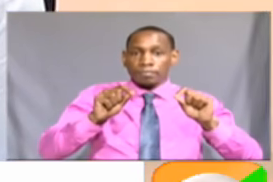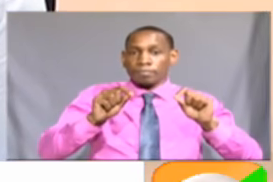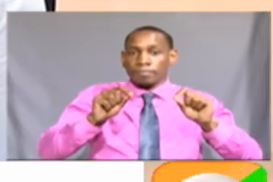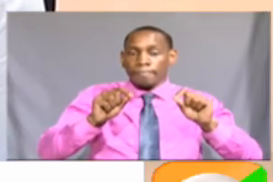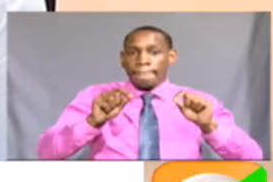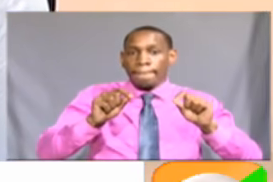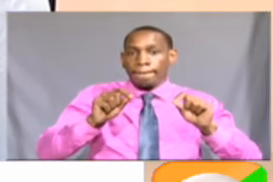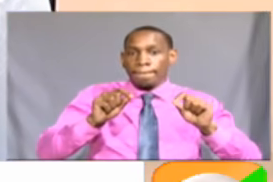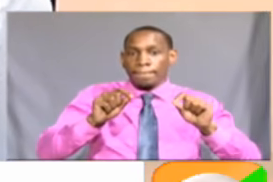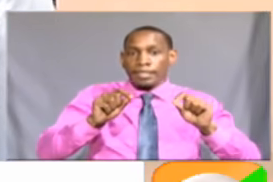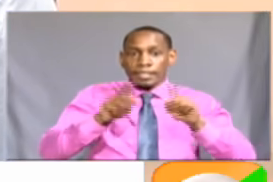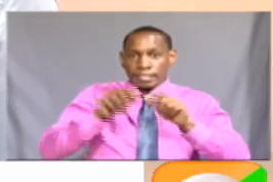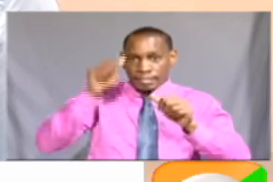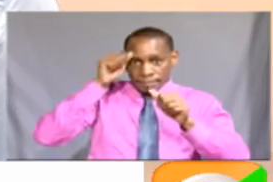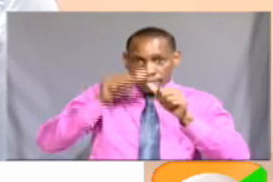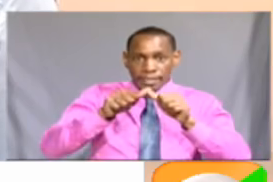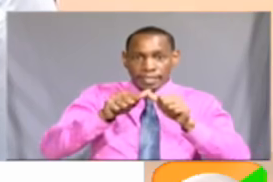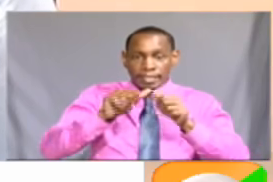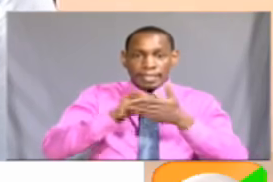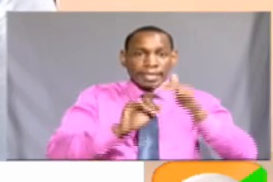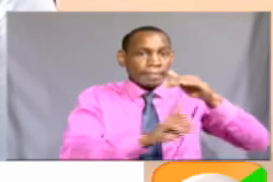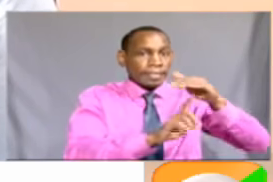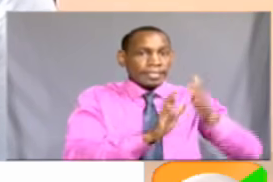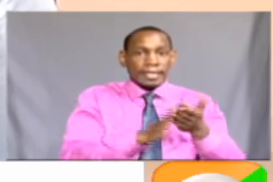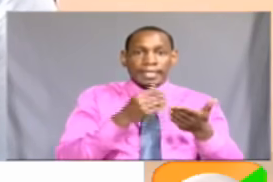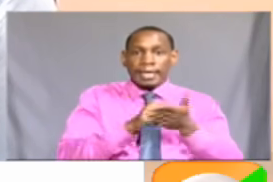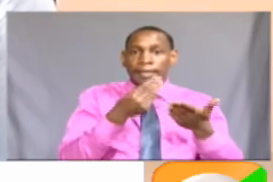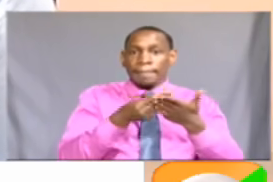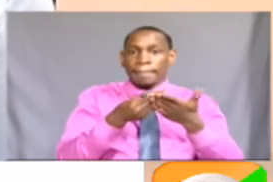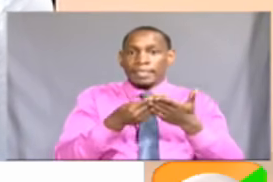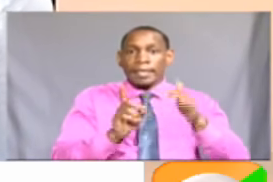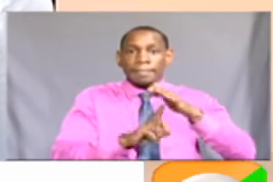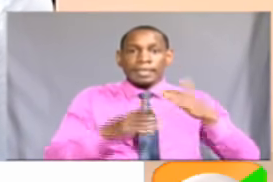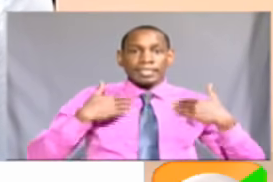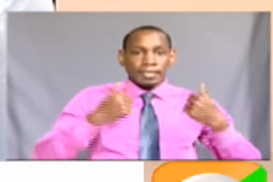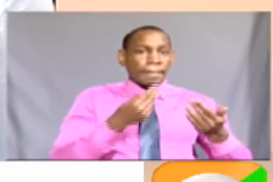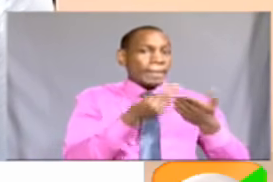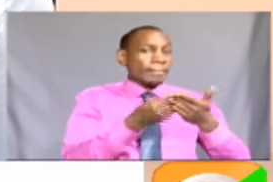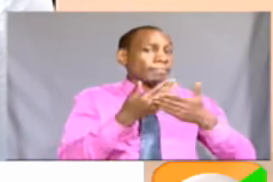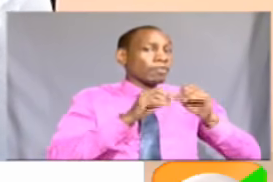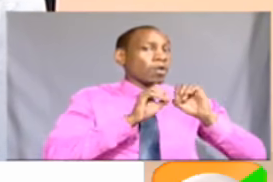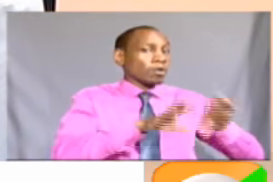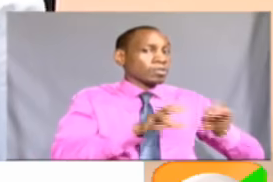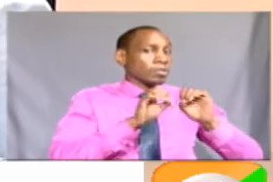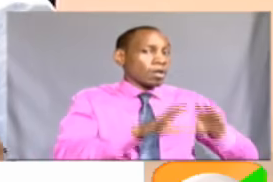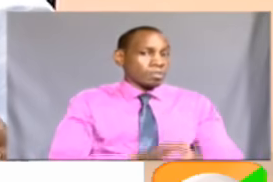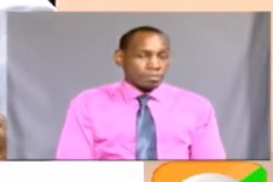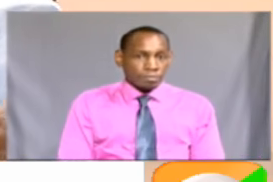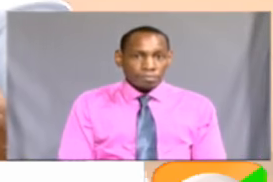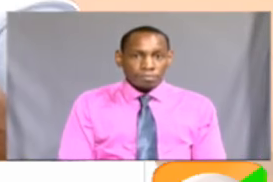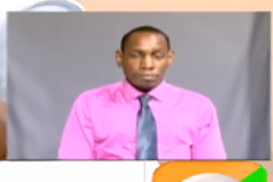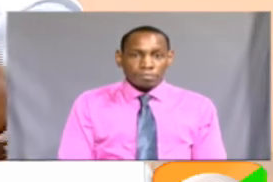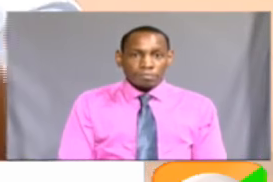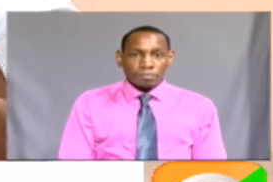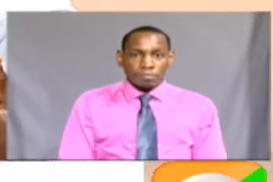saying, and a reminder to the ministry that Ministry of Health. Money has been lost,